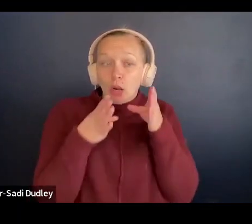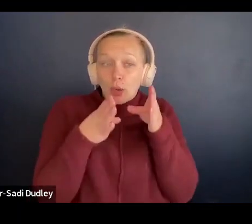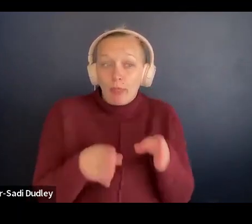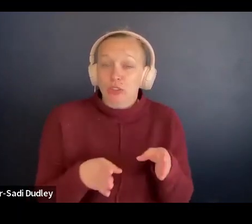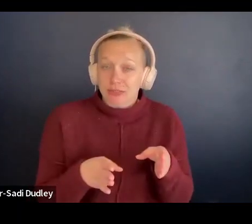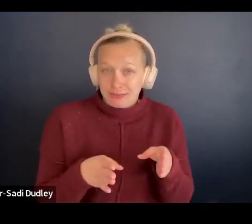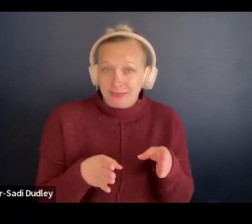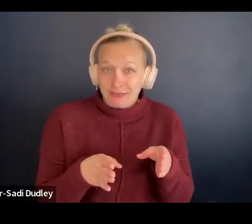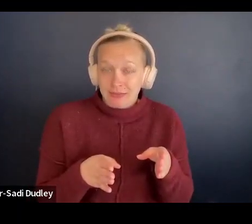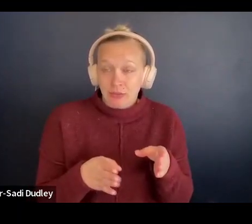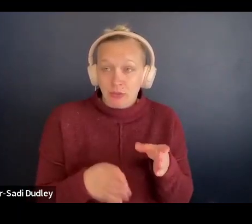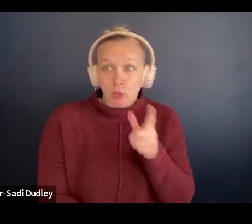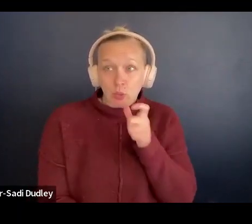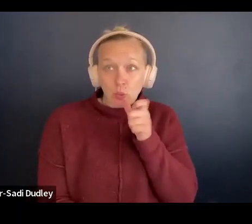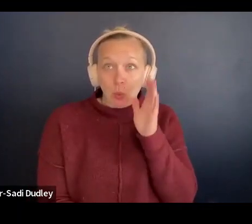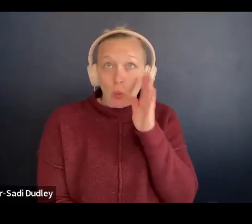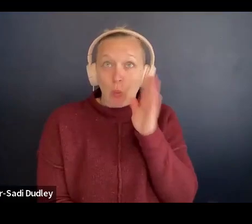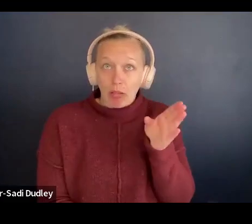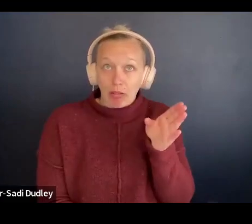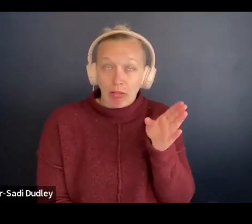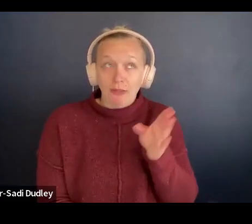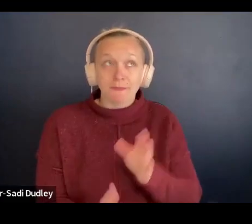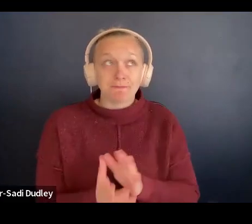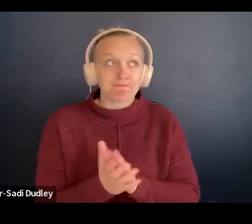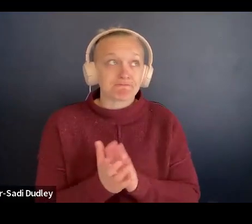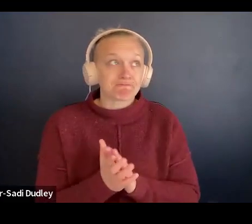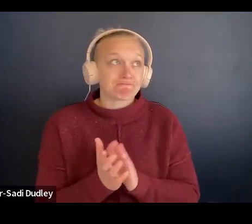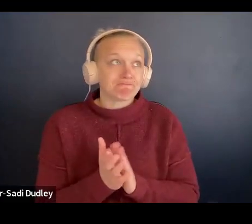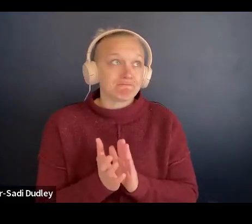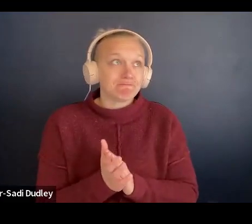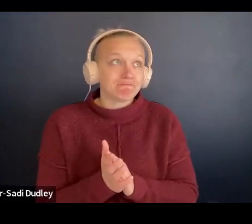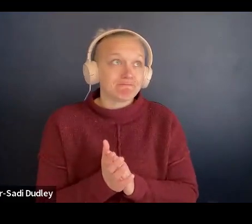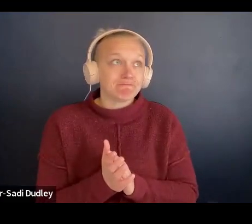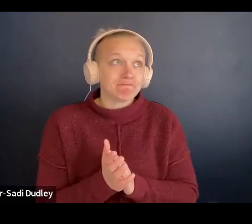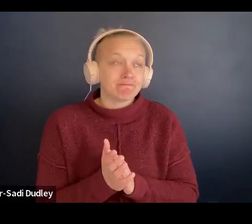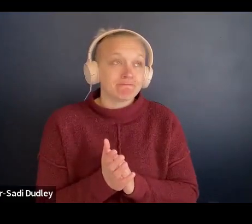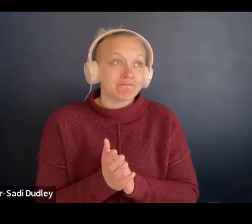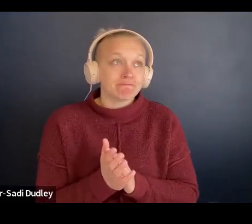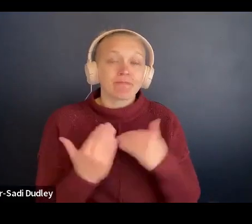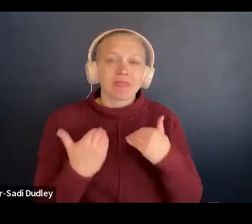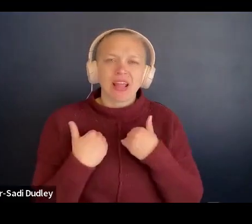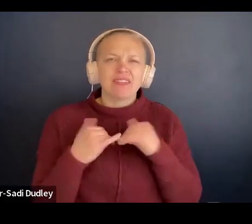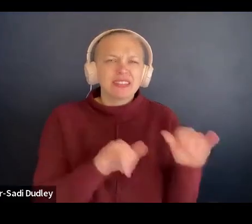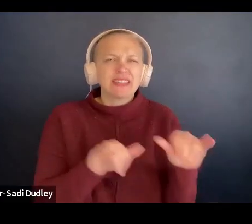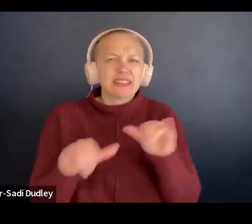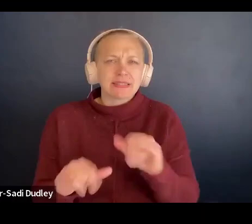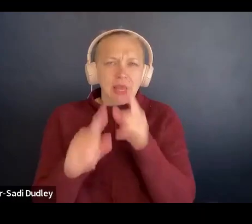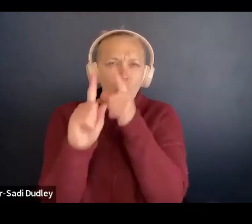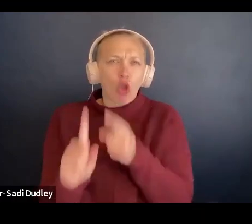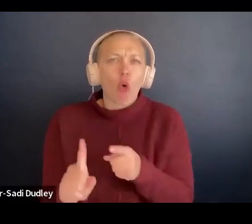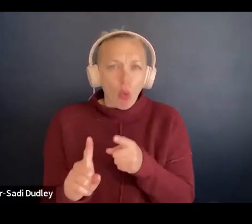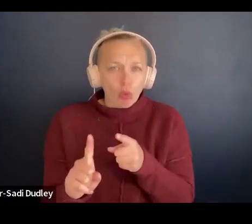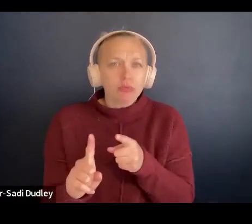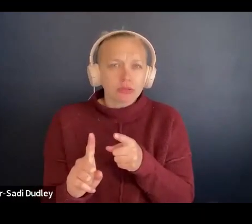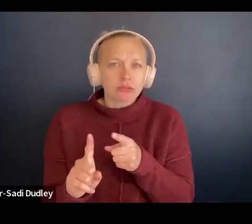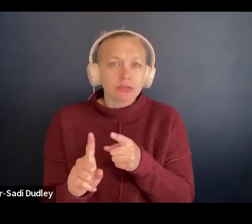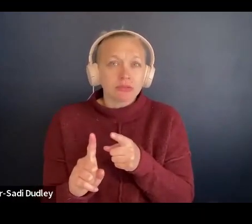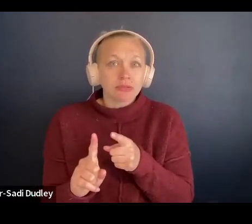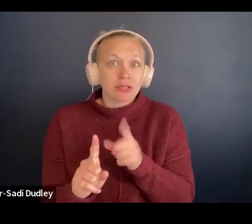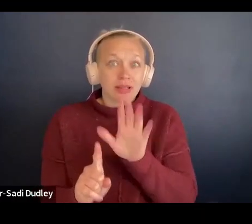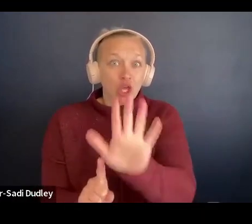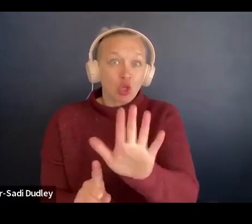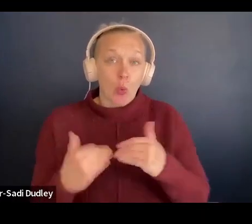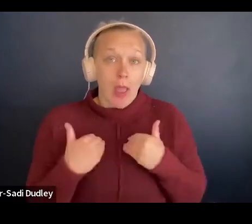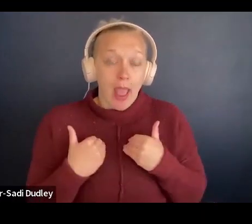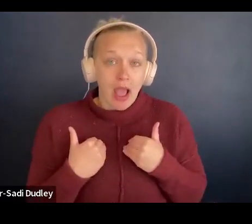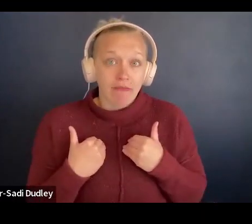who has the same goals that you do, when it comes to end of life and who will honor